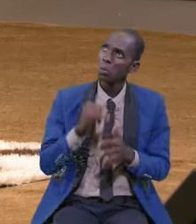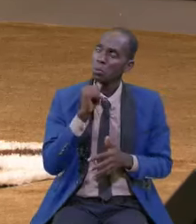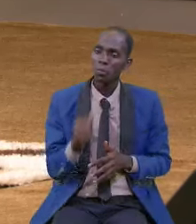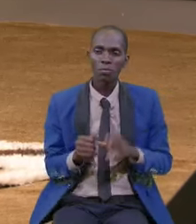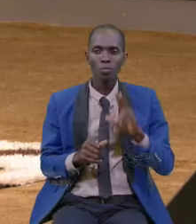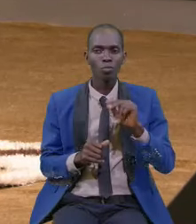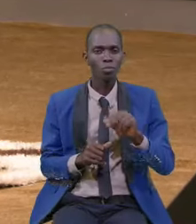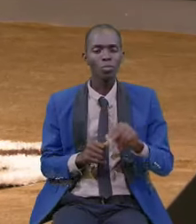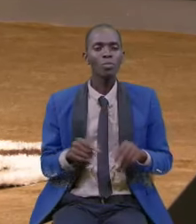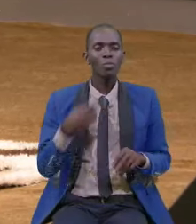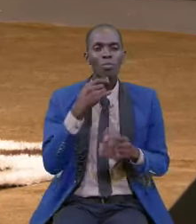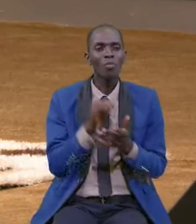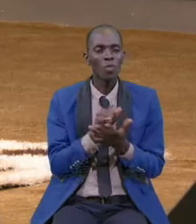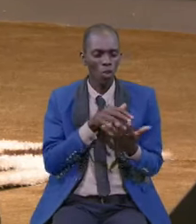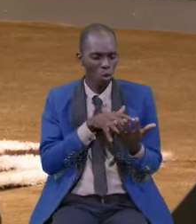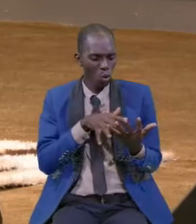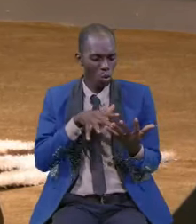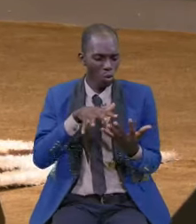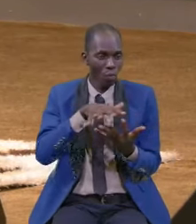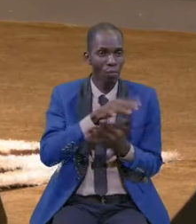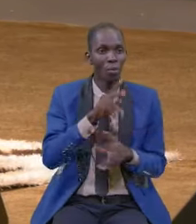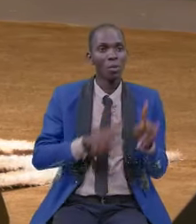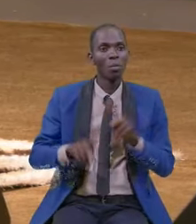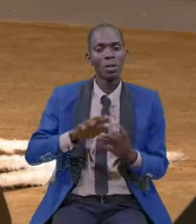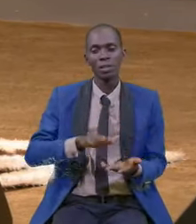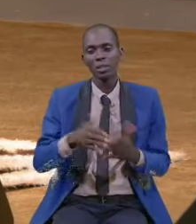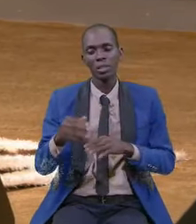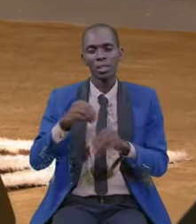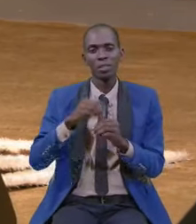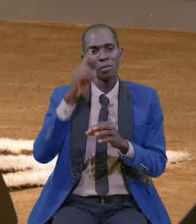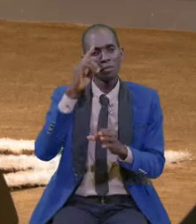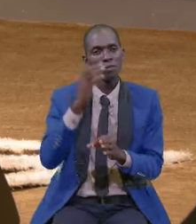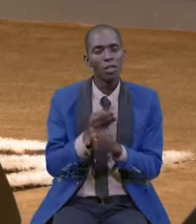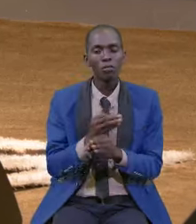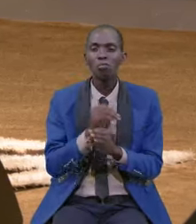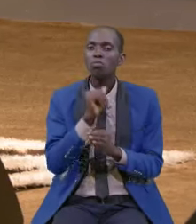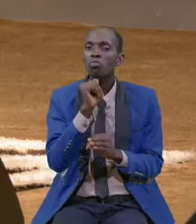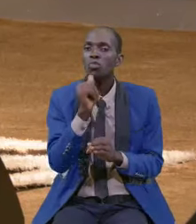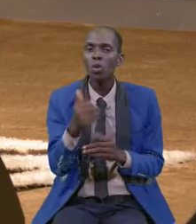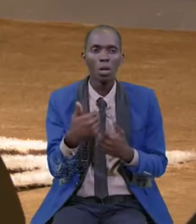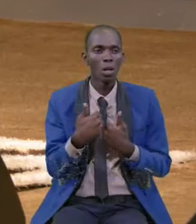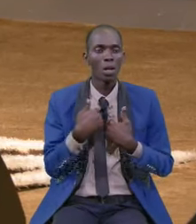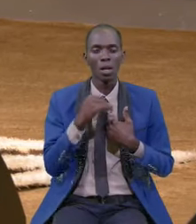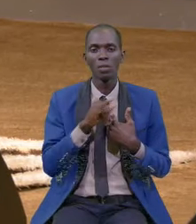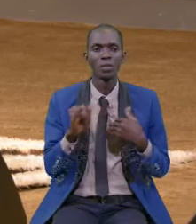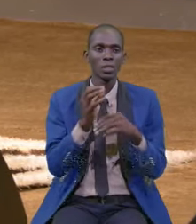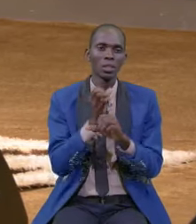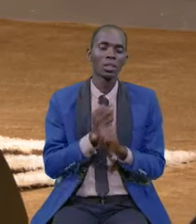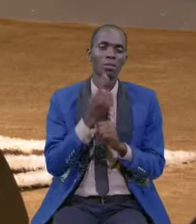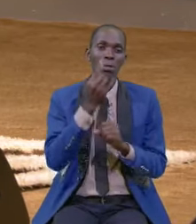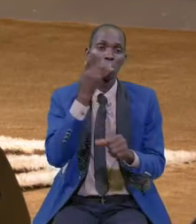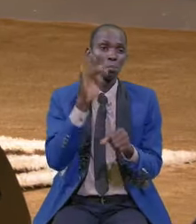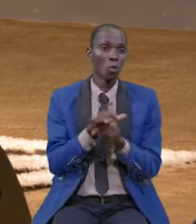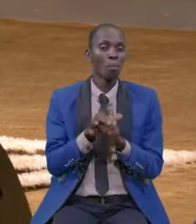these all died in faith, not having received the promises,